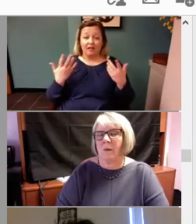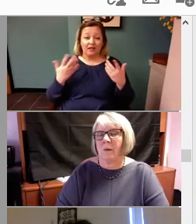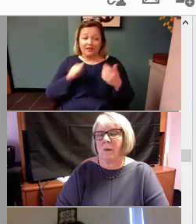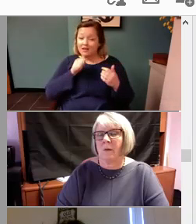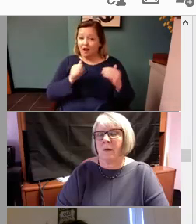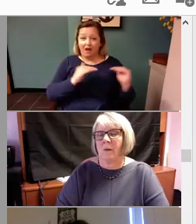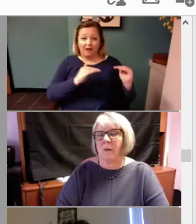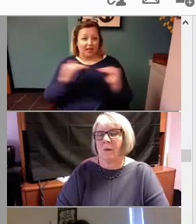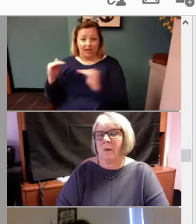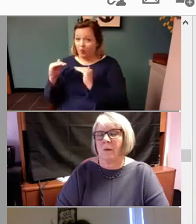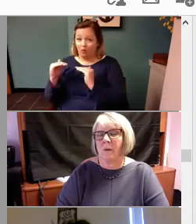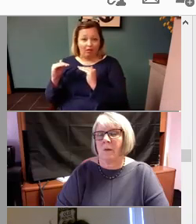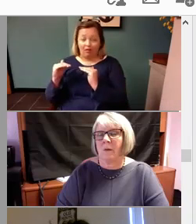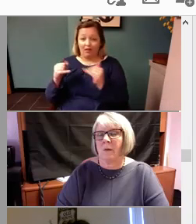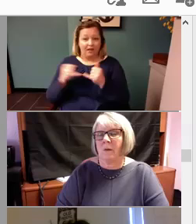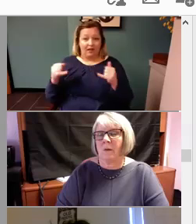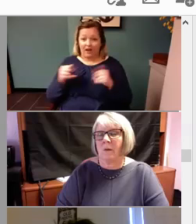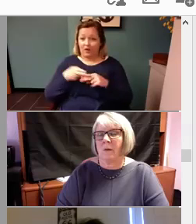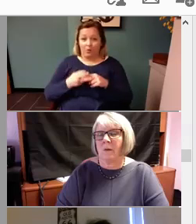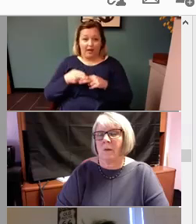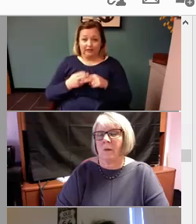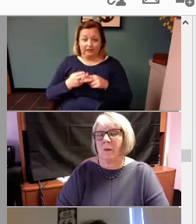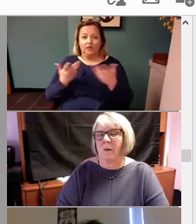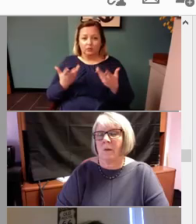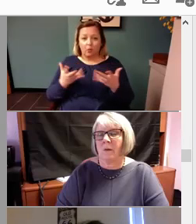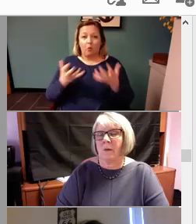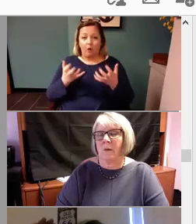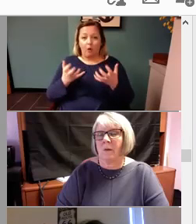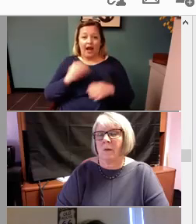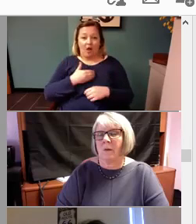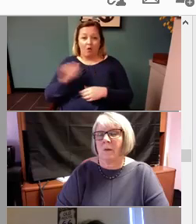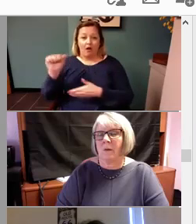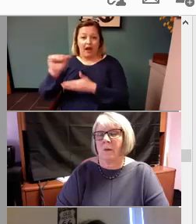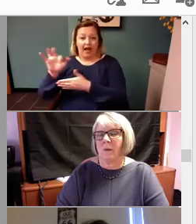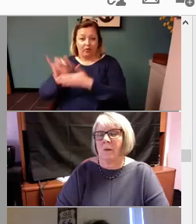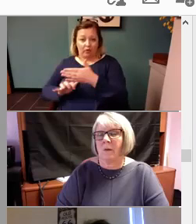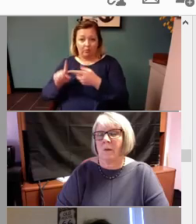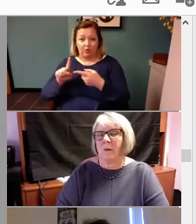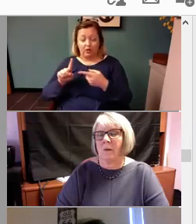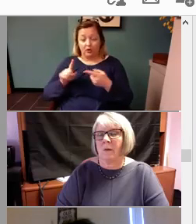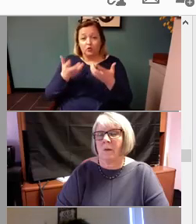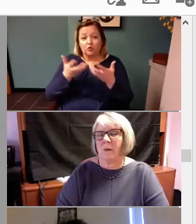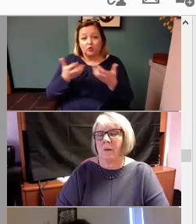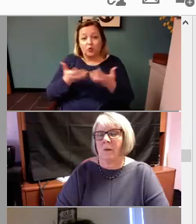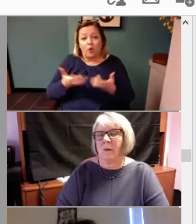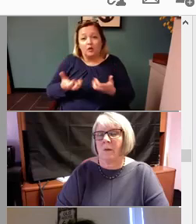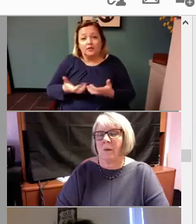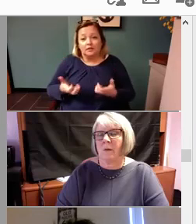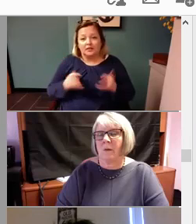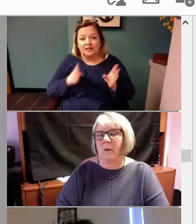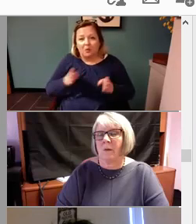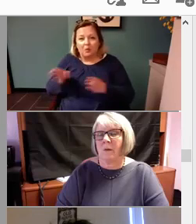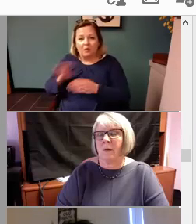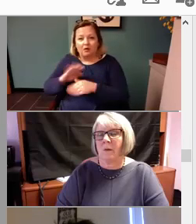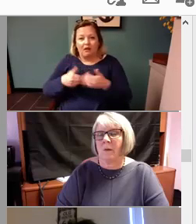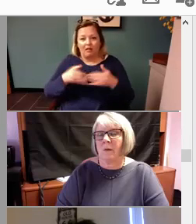want our algorithm to sort of sort out all the edges. So if we have these 2